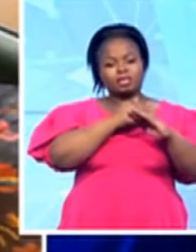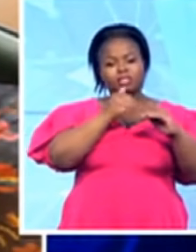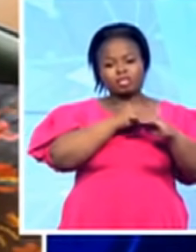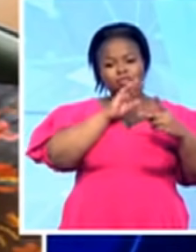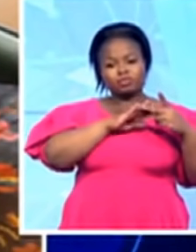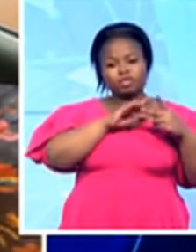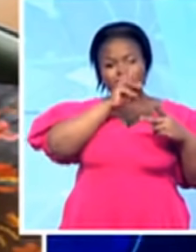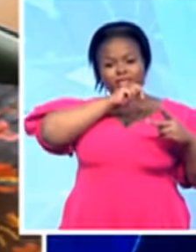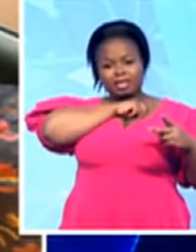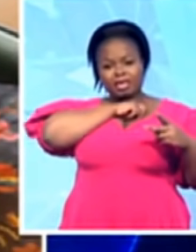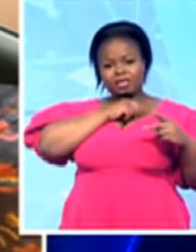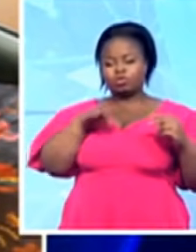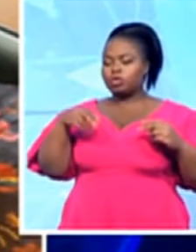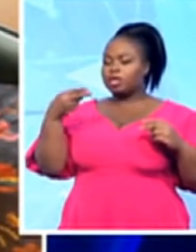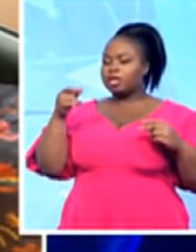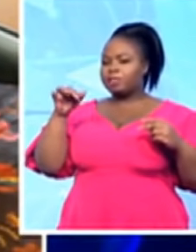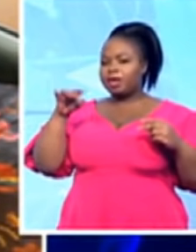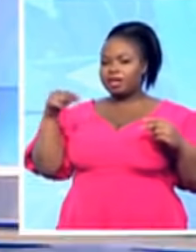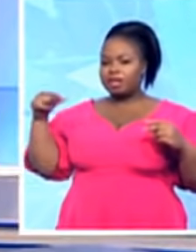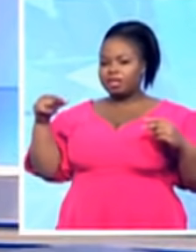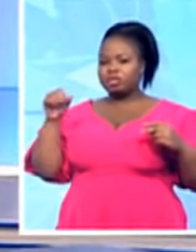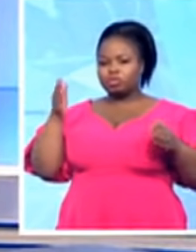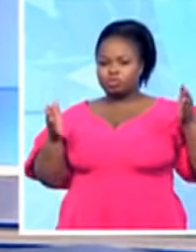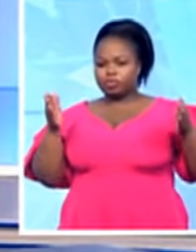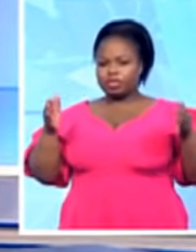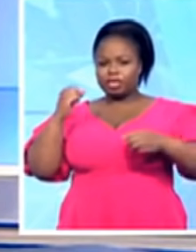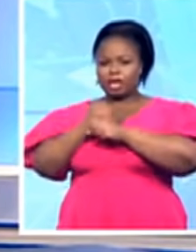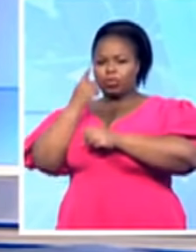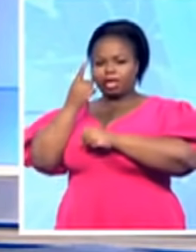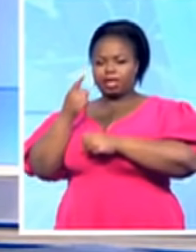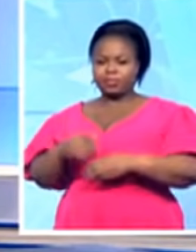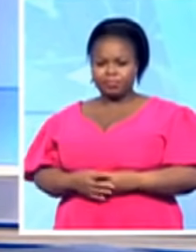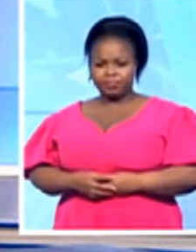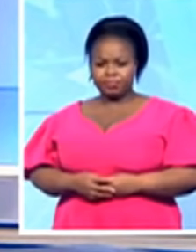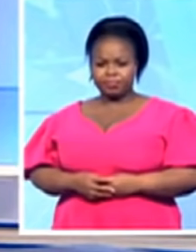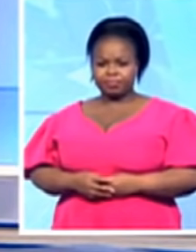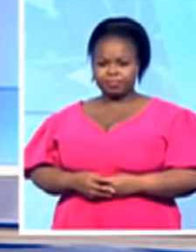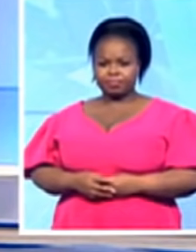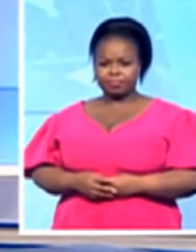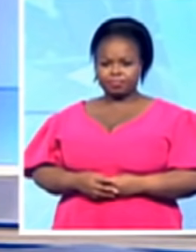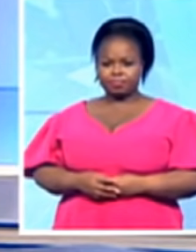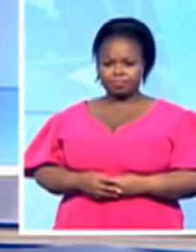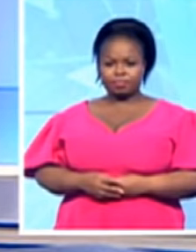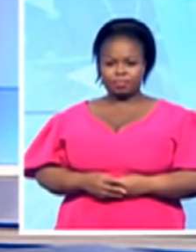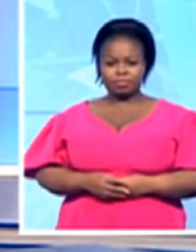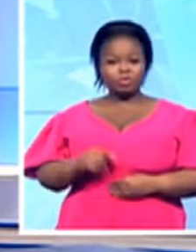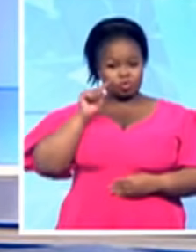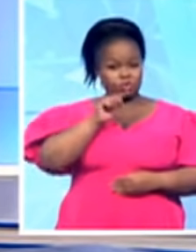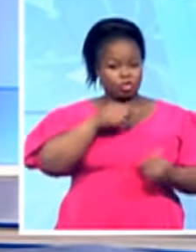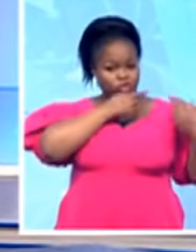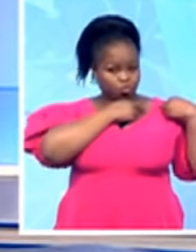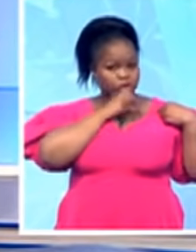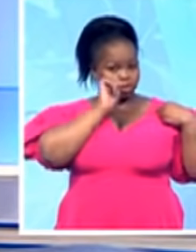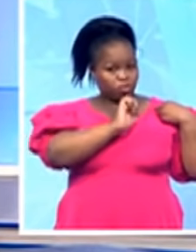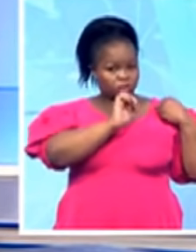South Interchange in Gauteng. Right. Okay, so that's the section that we're talking about here. With regards